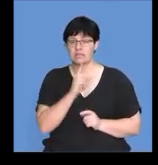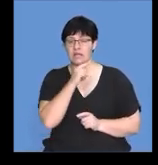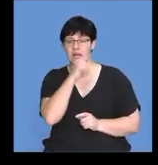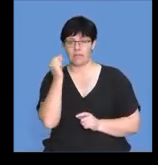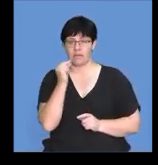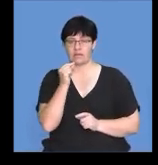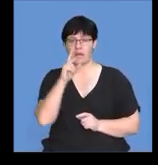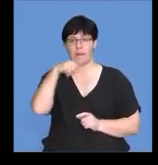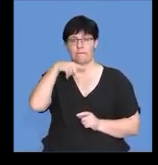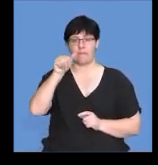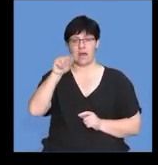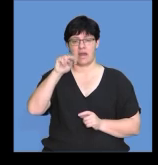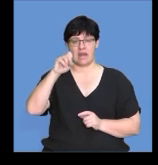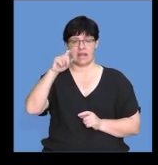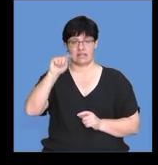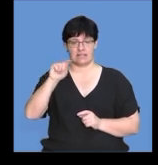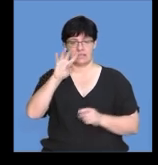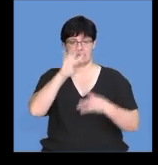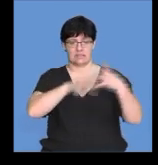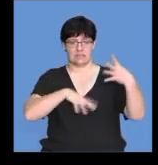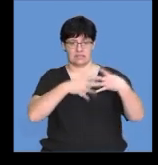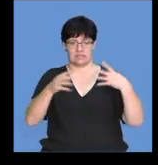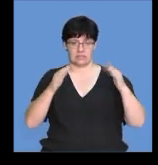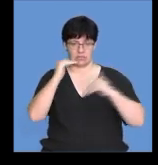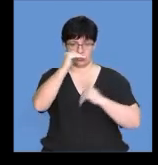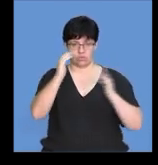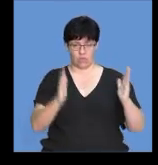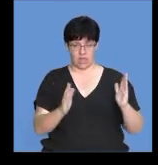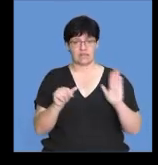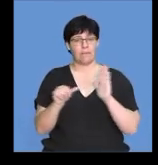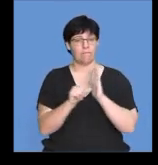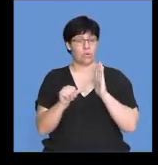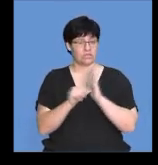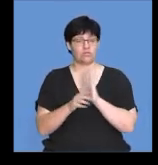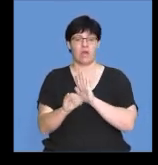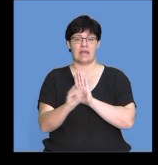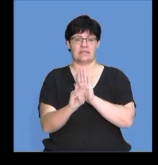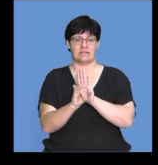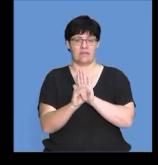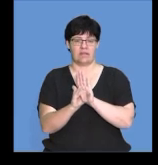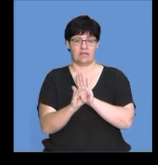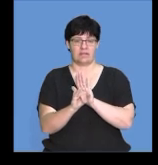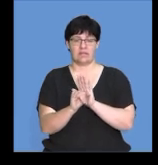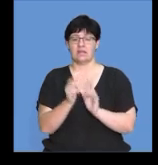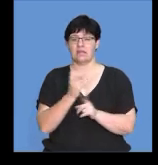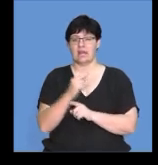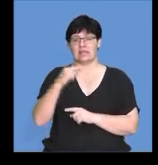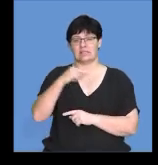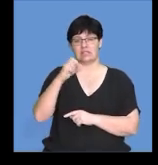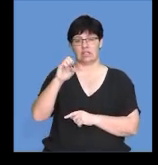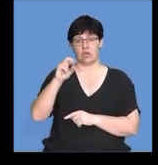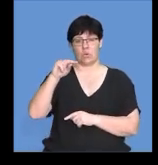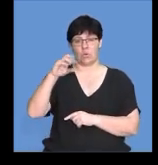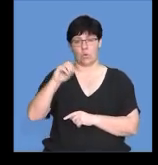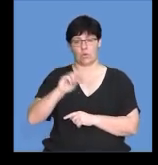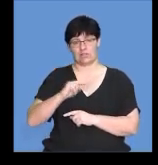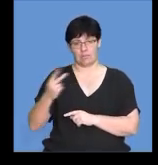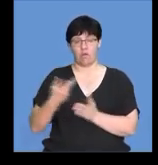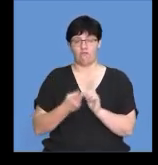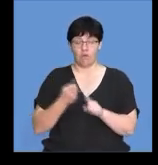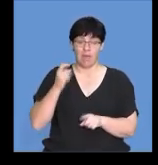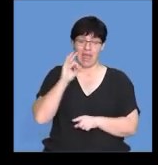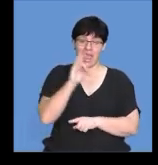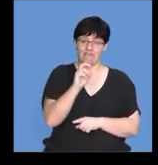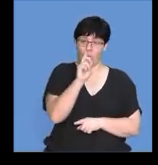a Punnett square, and this Punnett square is important in being able to identify, again, the genotypes of the F1